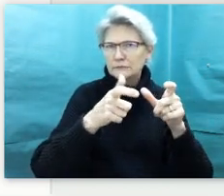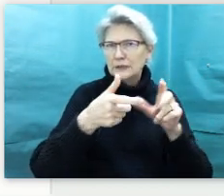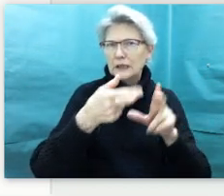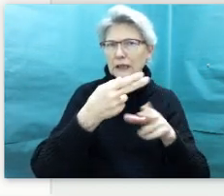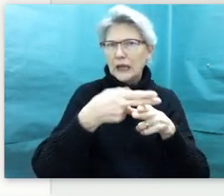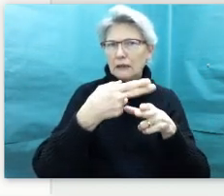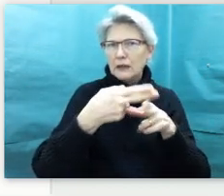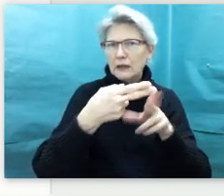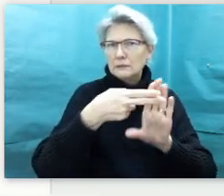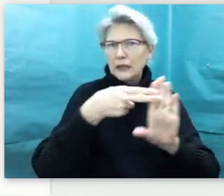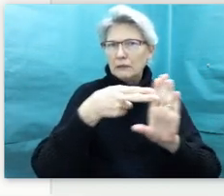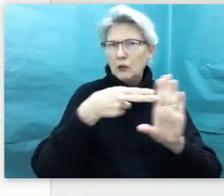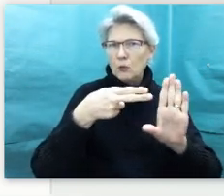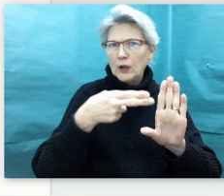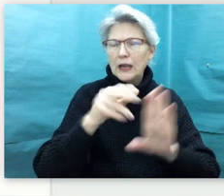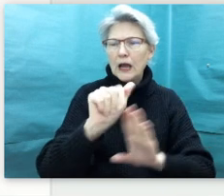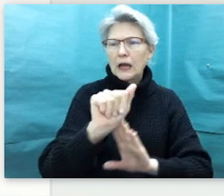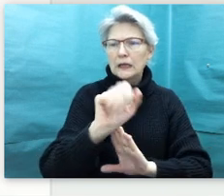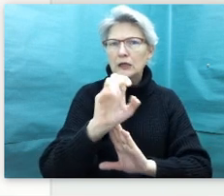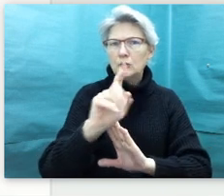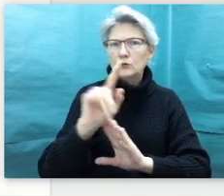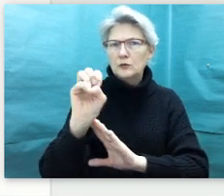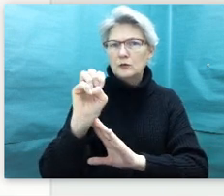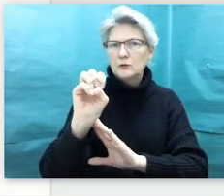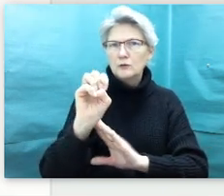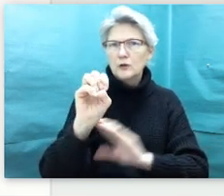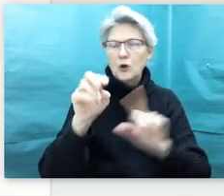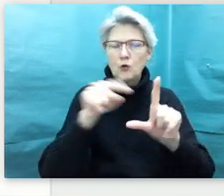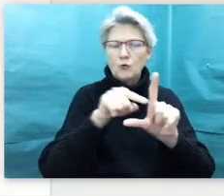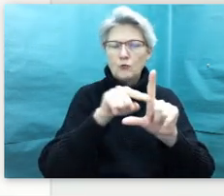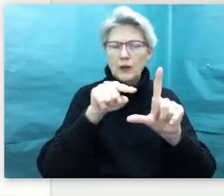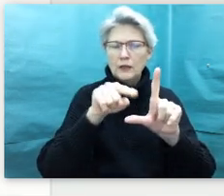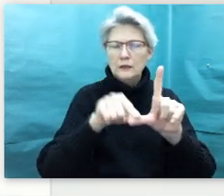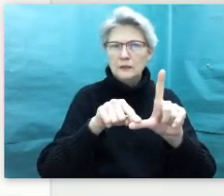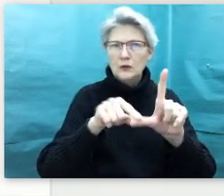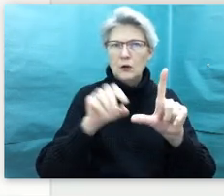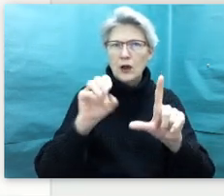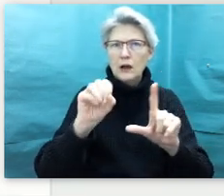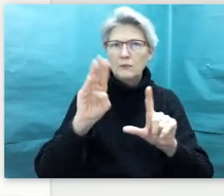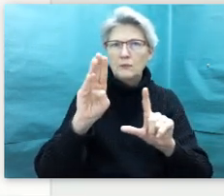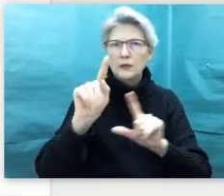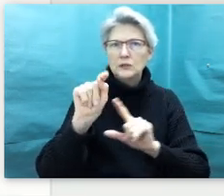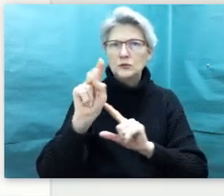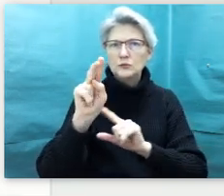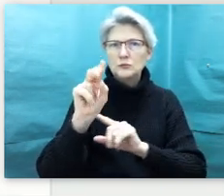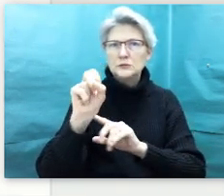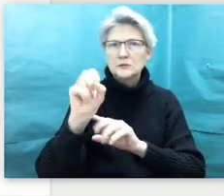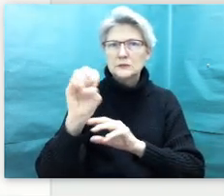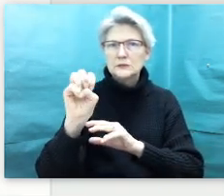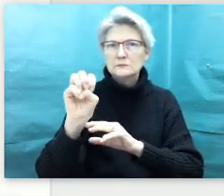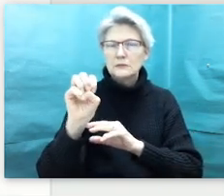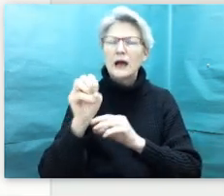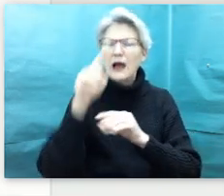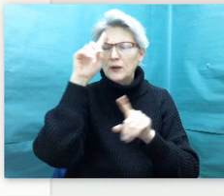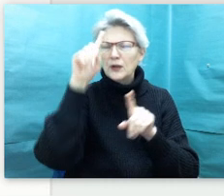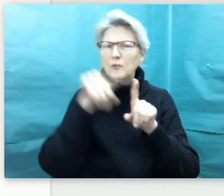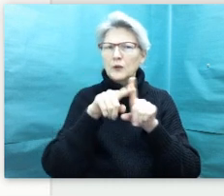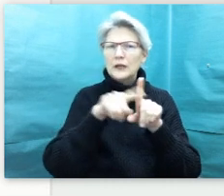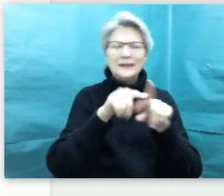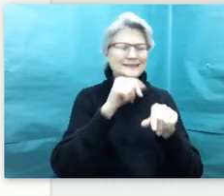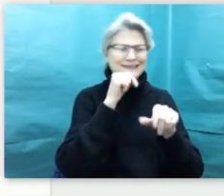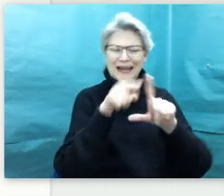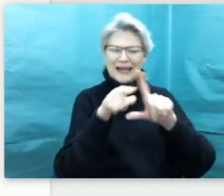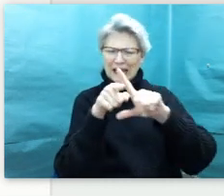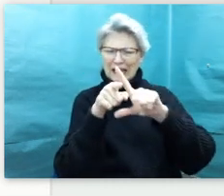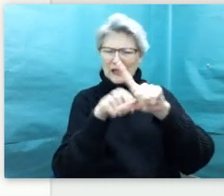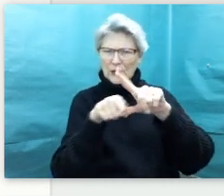I would say it's not an acute angle because an acute angle is less than 90 degrees, and we know this is more than 90 degrees. And a